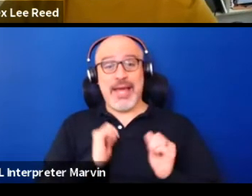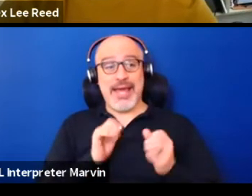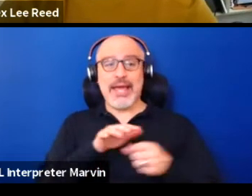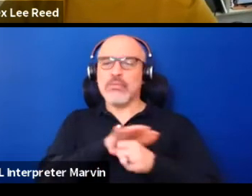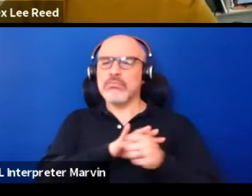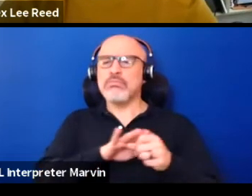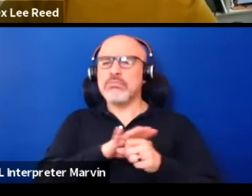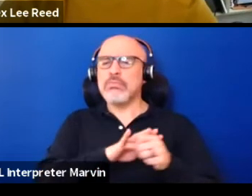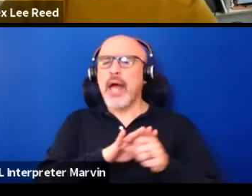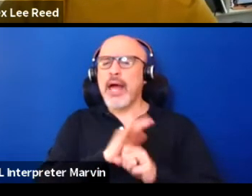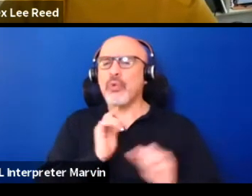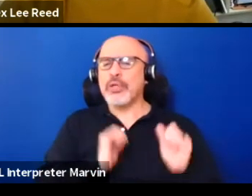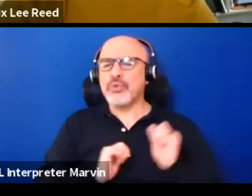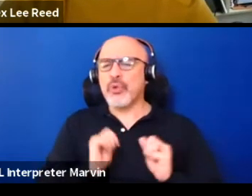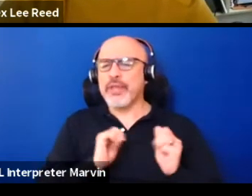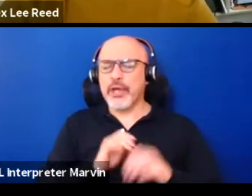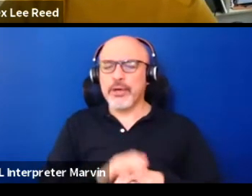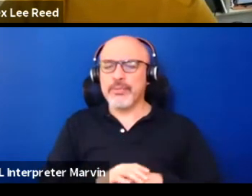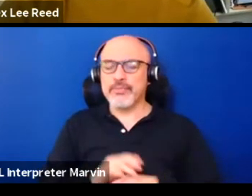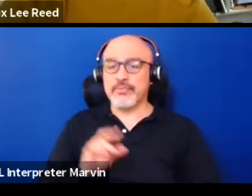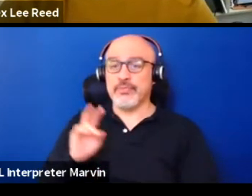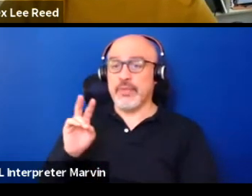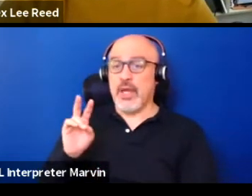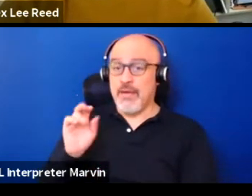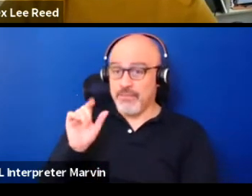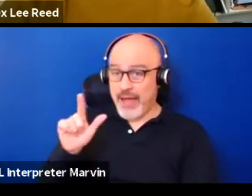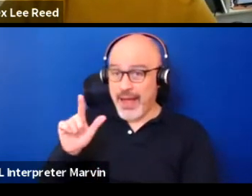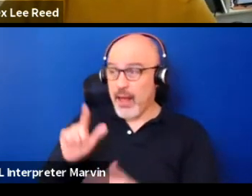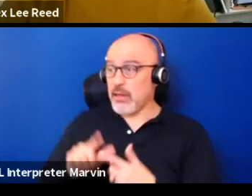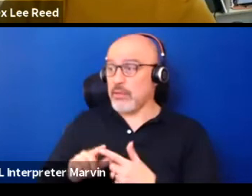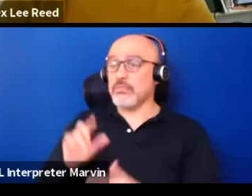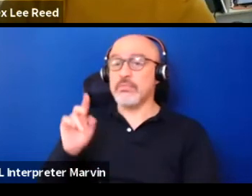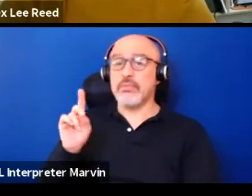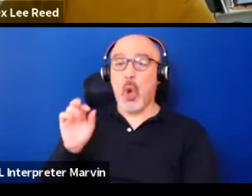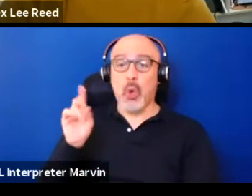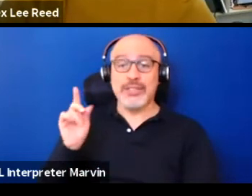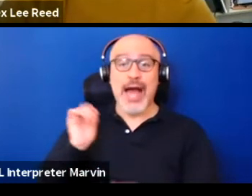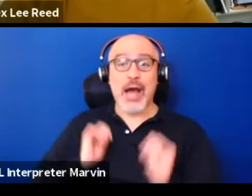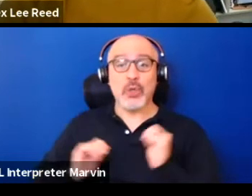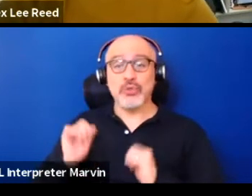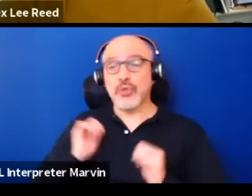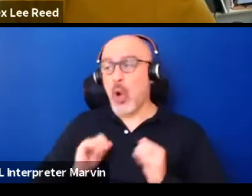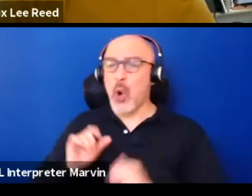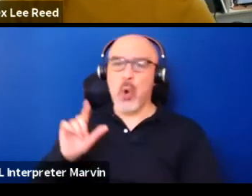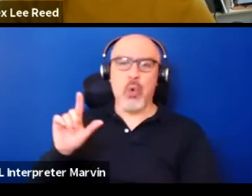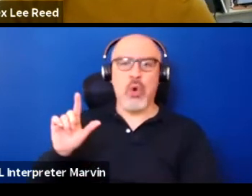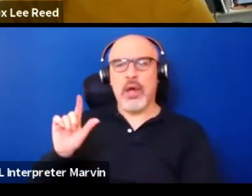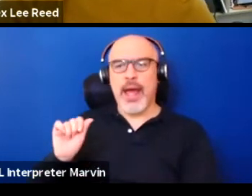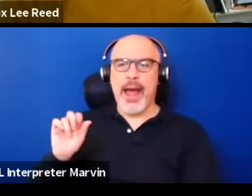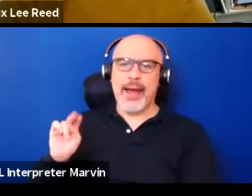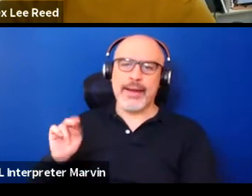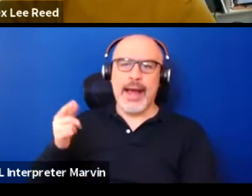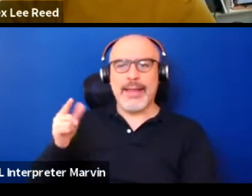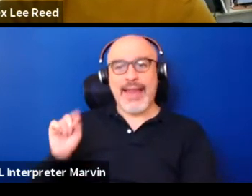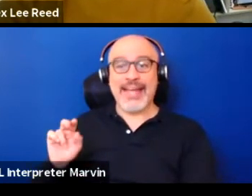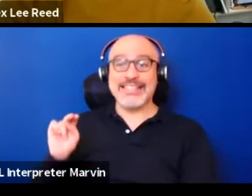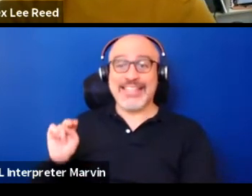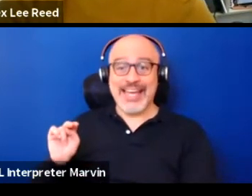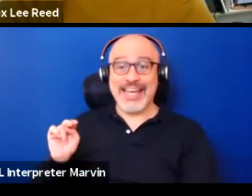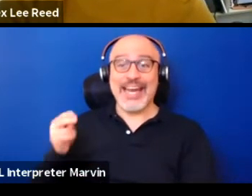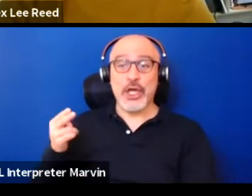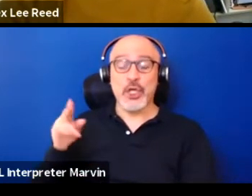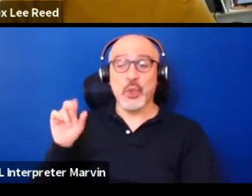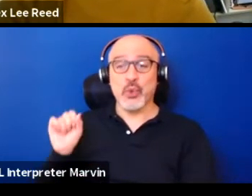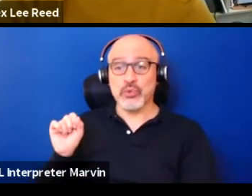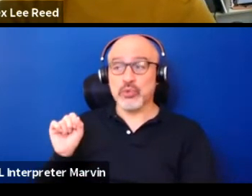theater and you see Val's play or Donald's show at Langston Hughes, that